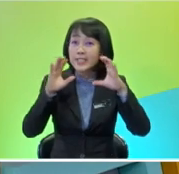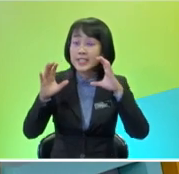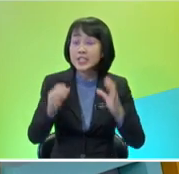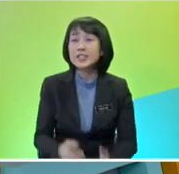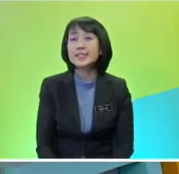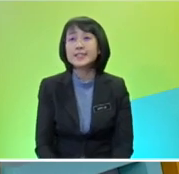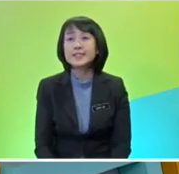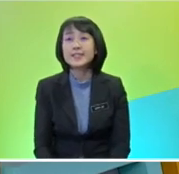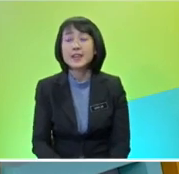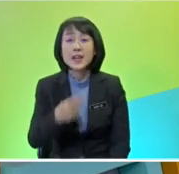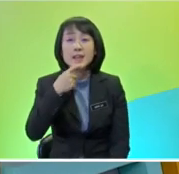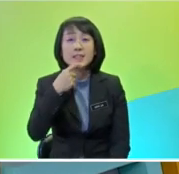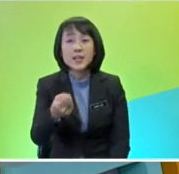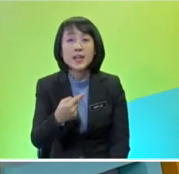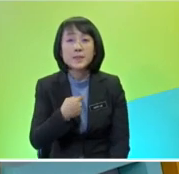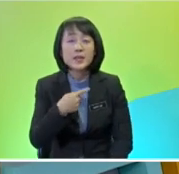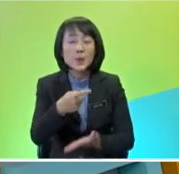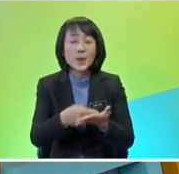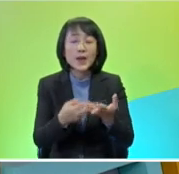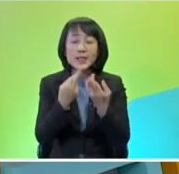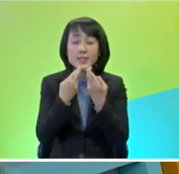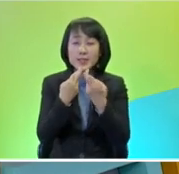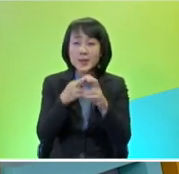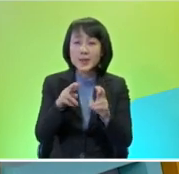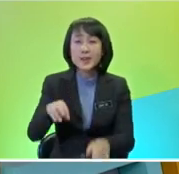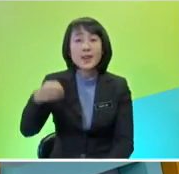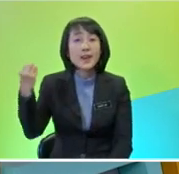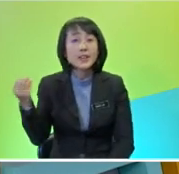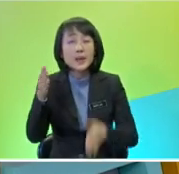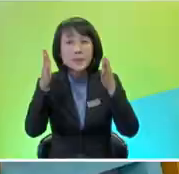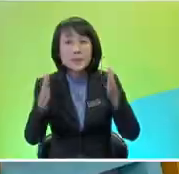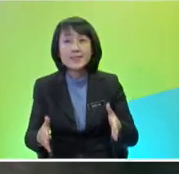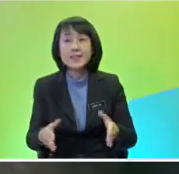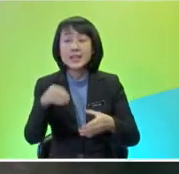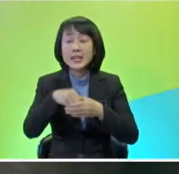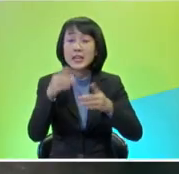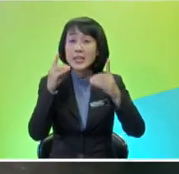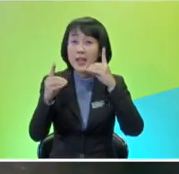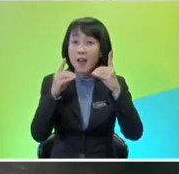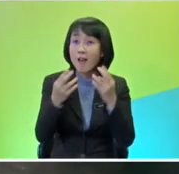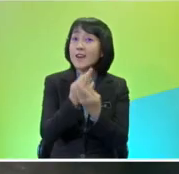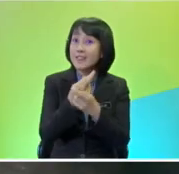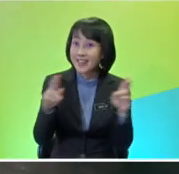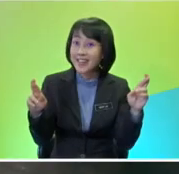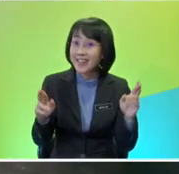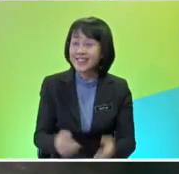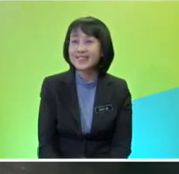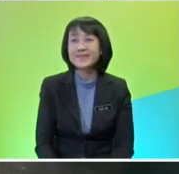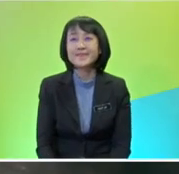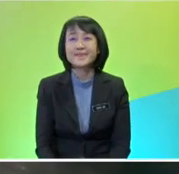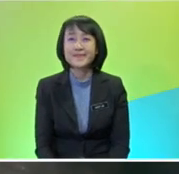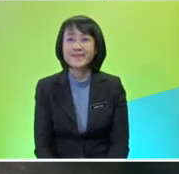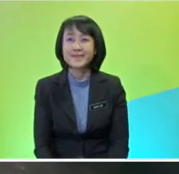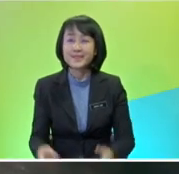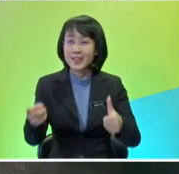me, what is the response of the other person in the dialogue? Okay. Are you ready? Yes, we Good. Are. Okay, let's go with